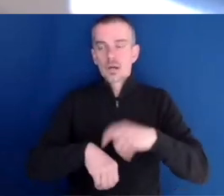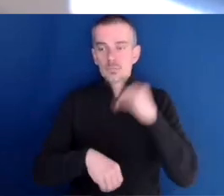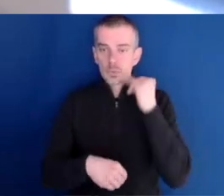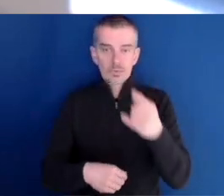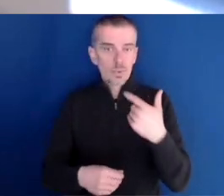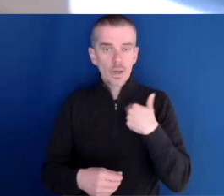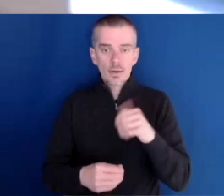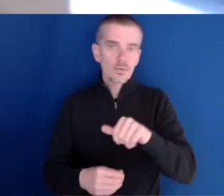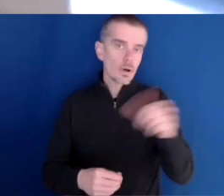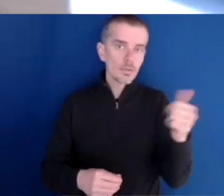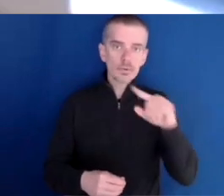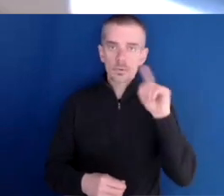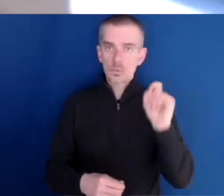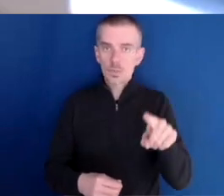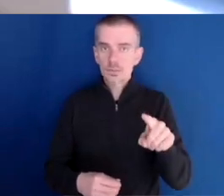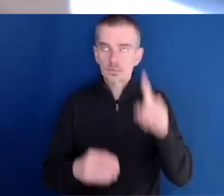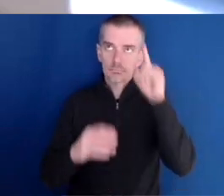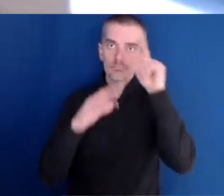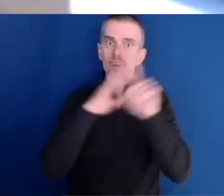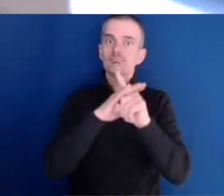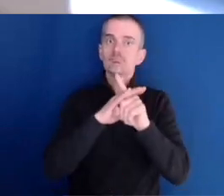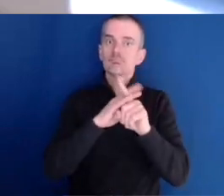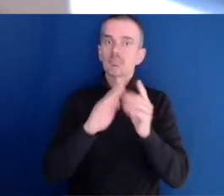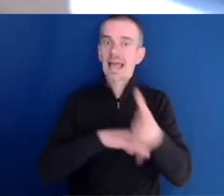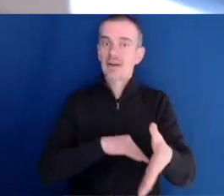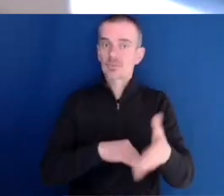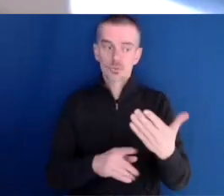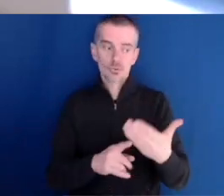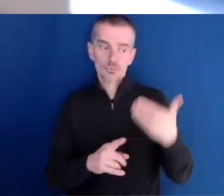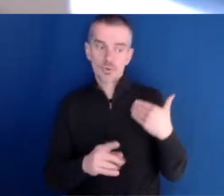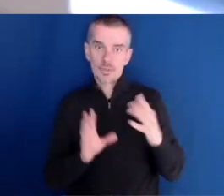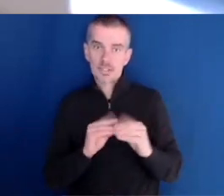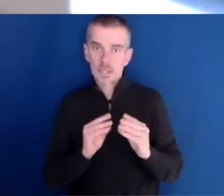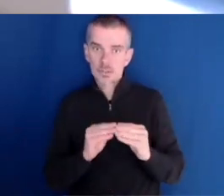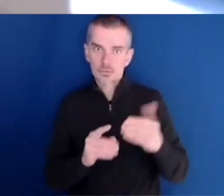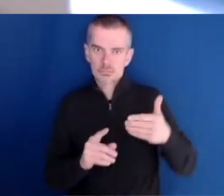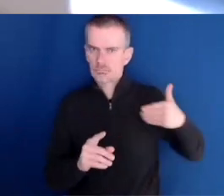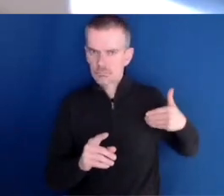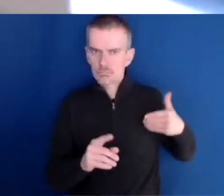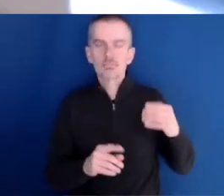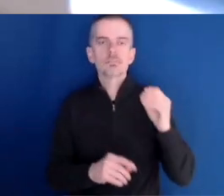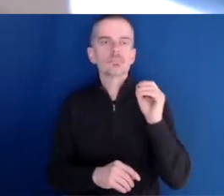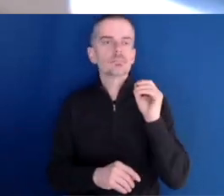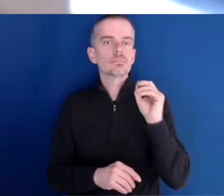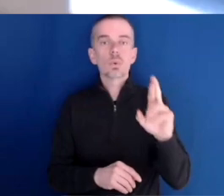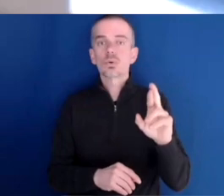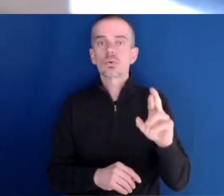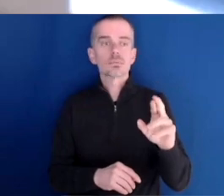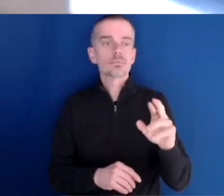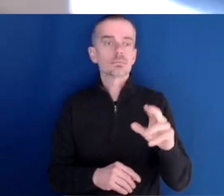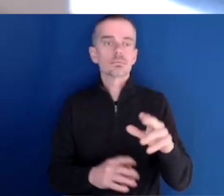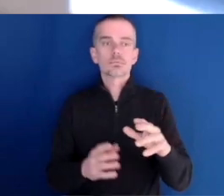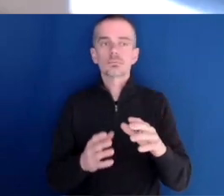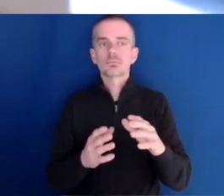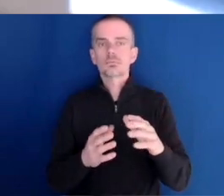have other questions that came up following the previous sessions, or just